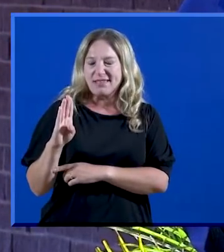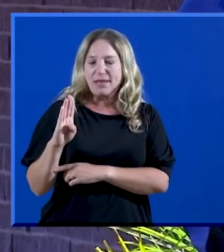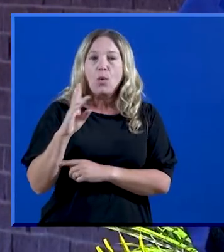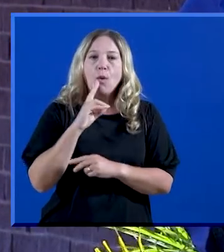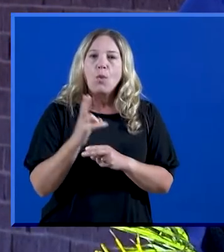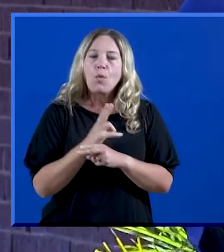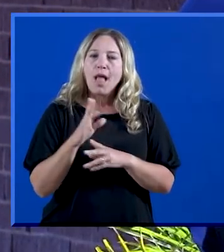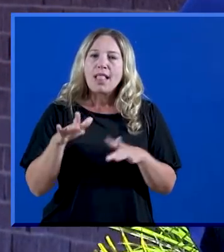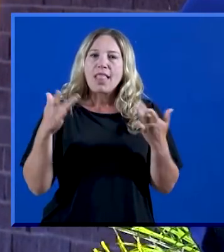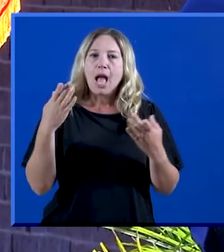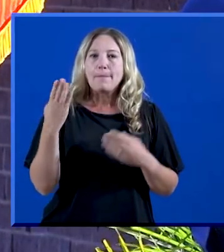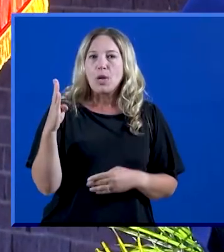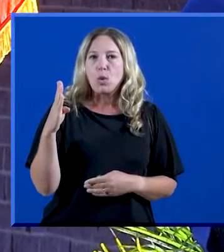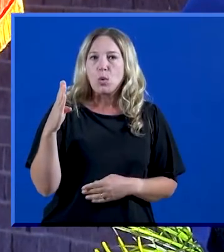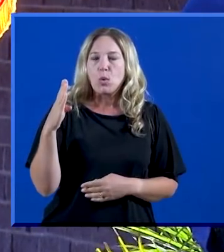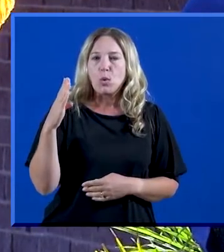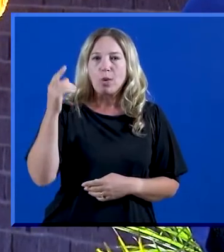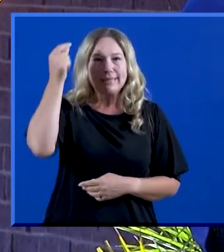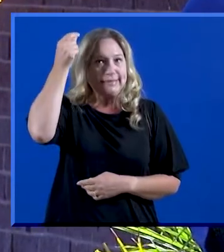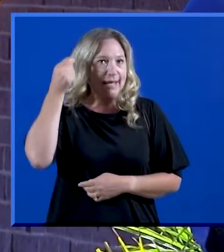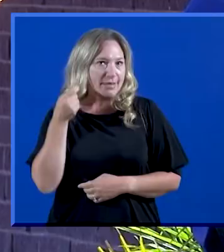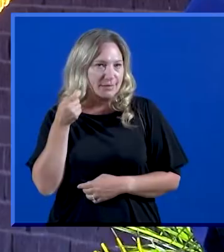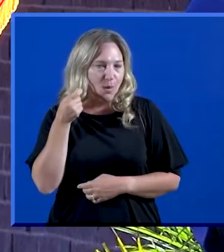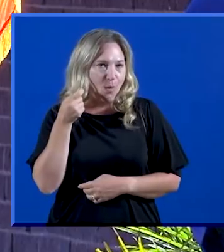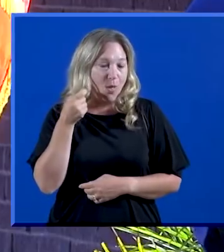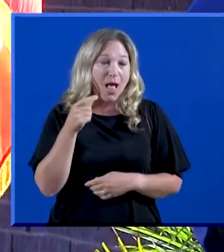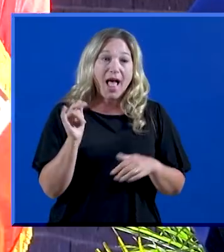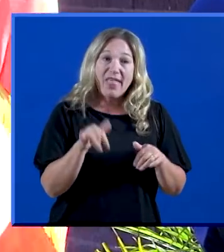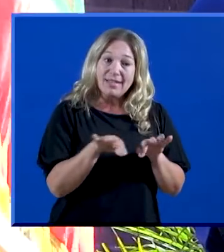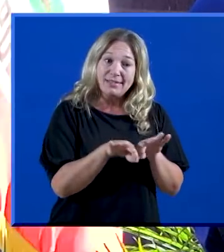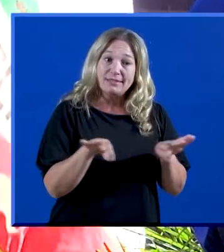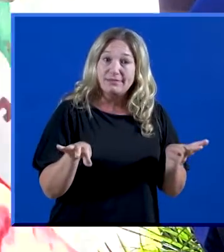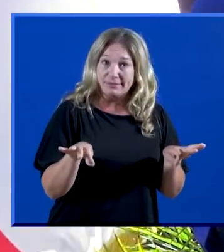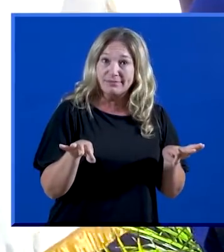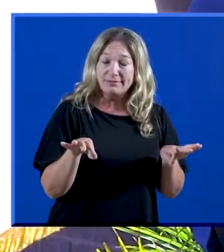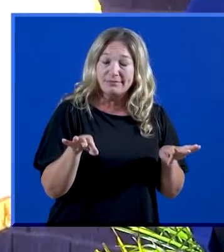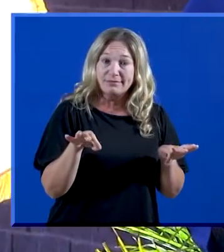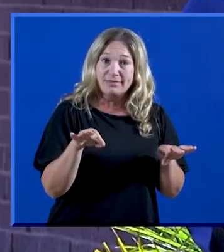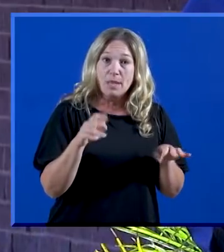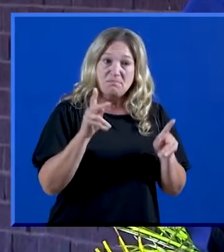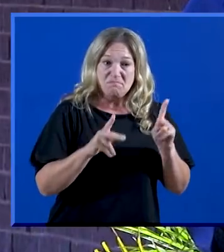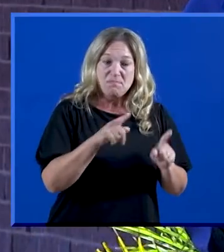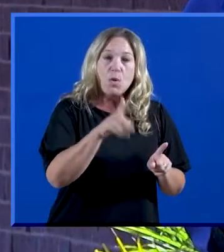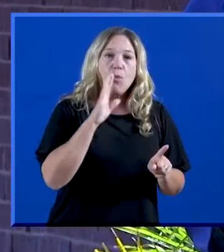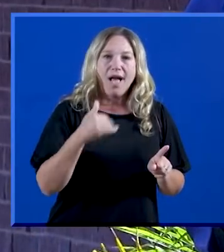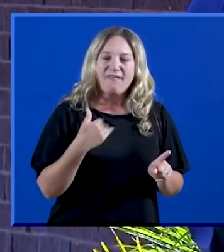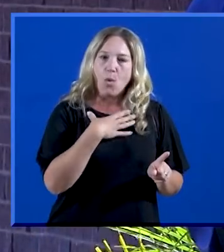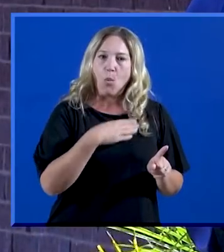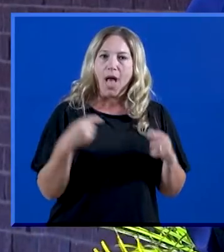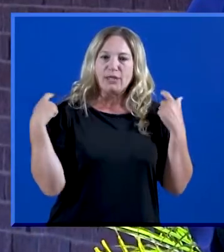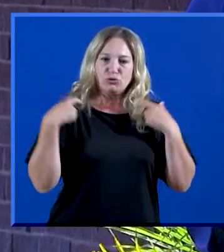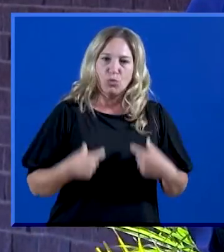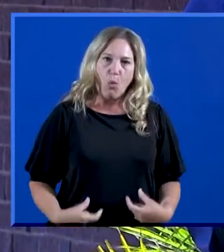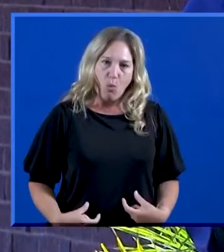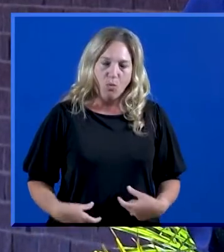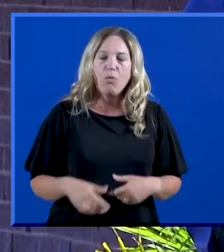blue tassel, and the diploma candidates are wearing white stoles. All IB diploma